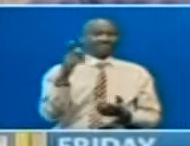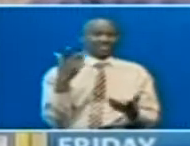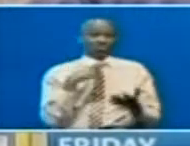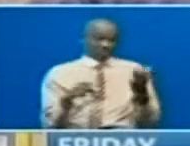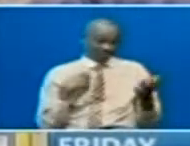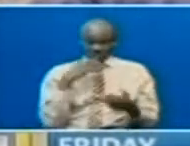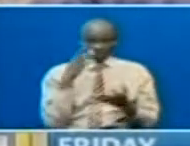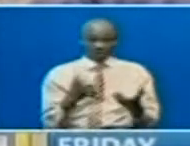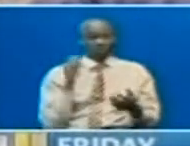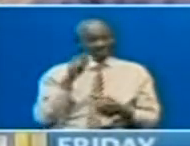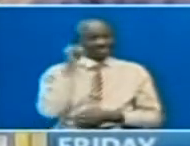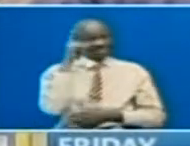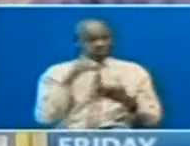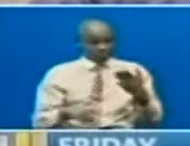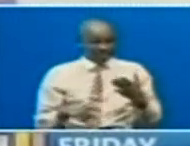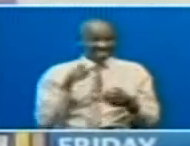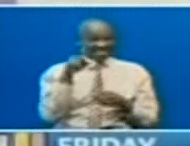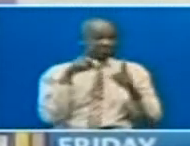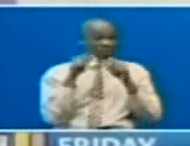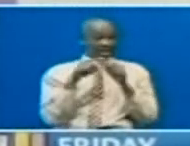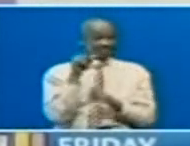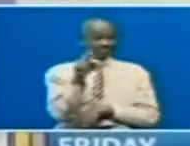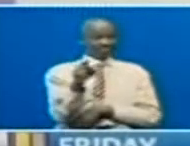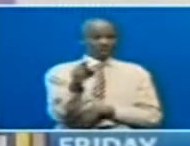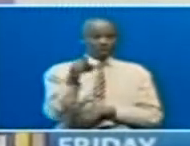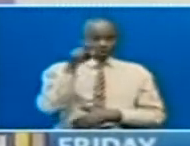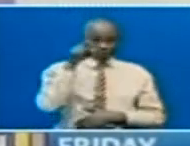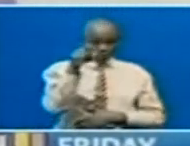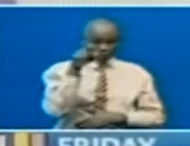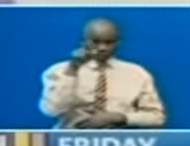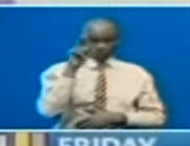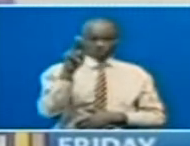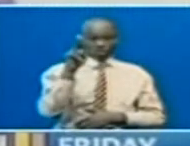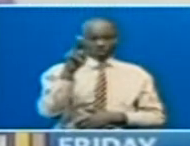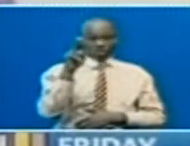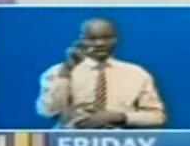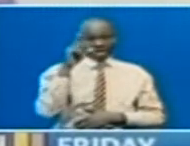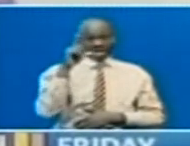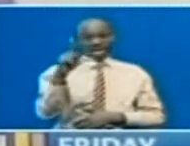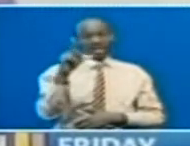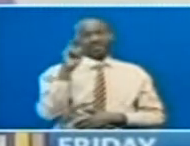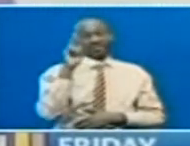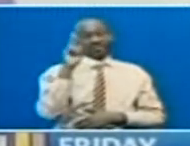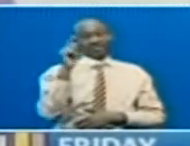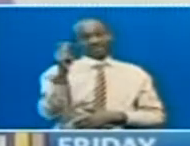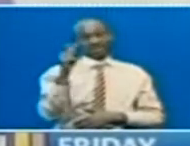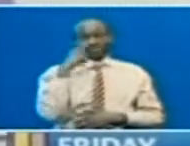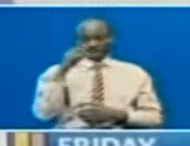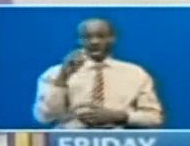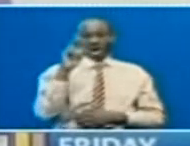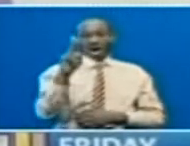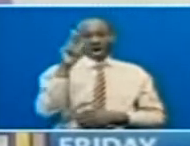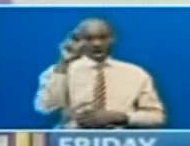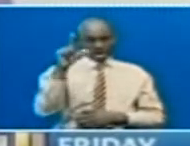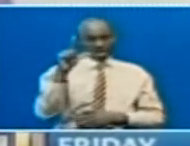What we should understand is that in this word, mm-hmm. U-L-T uh-huh. is alt, alt. Letter